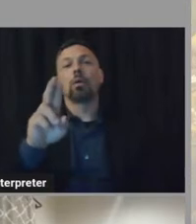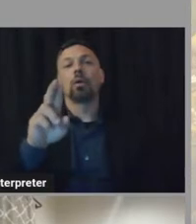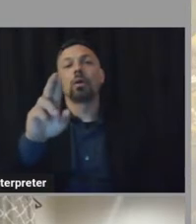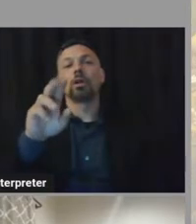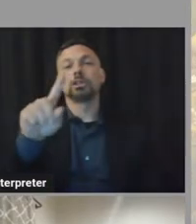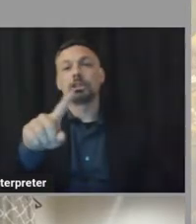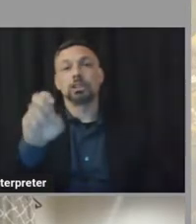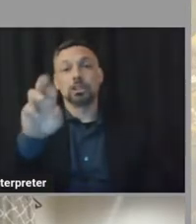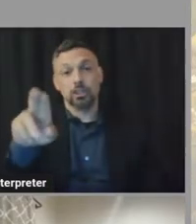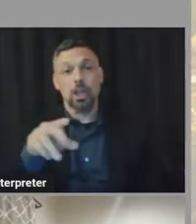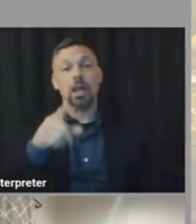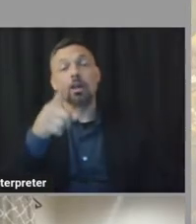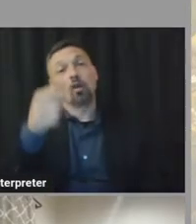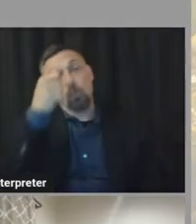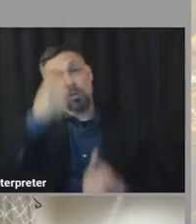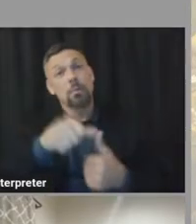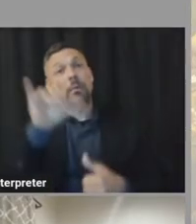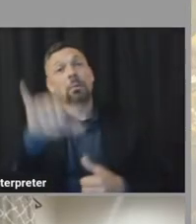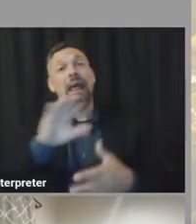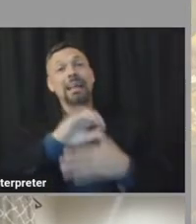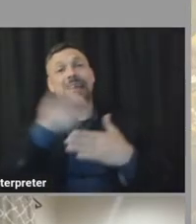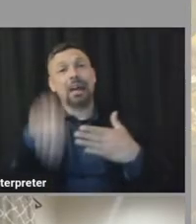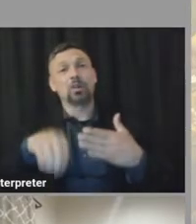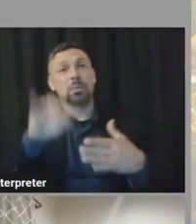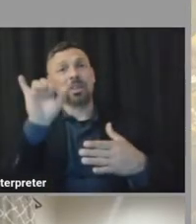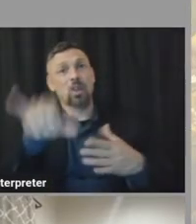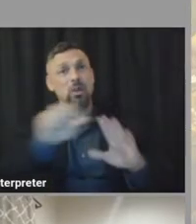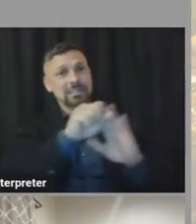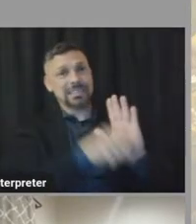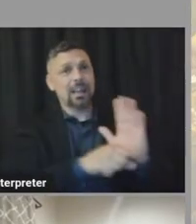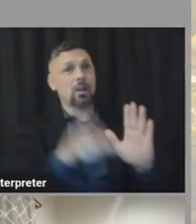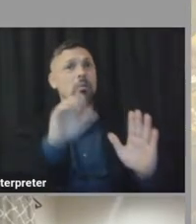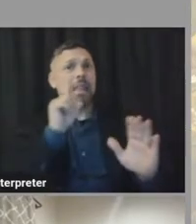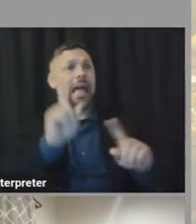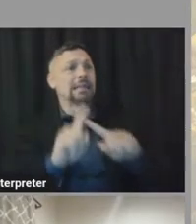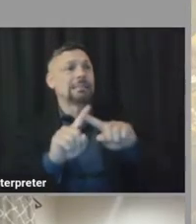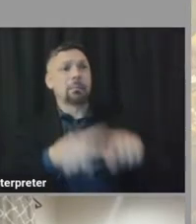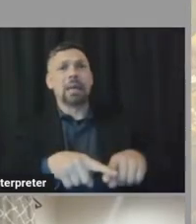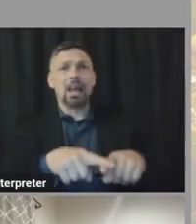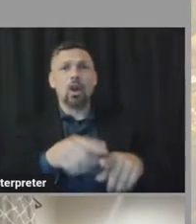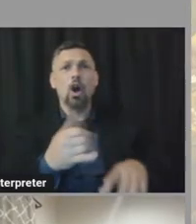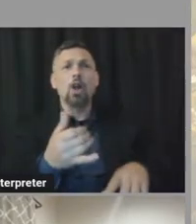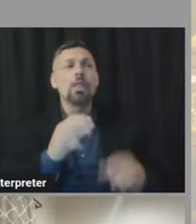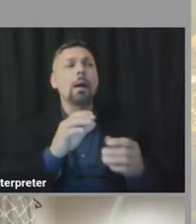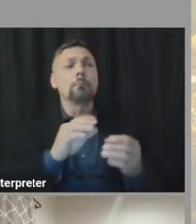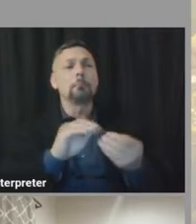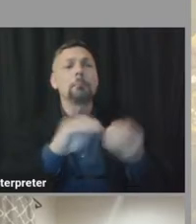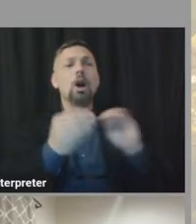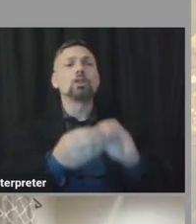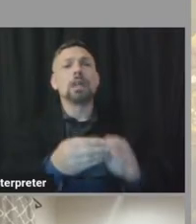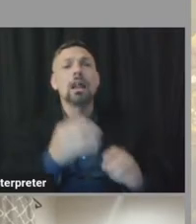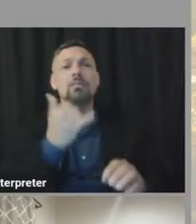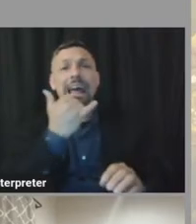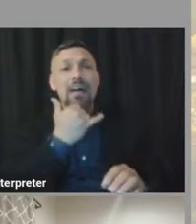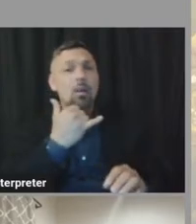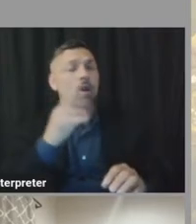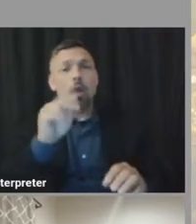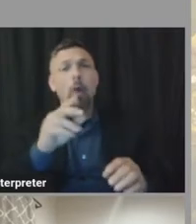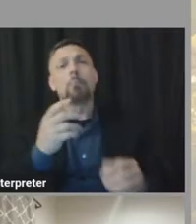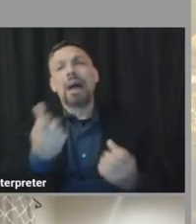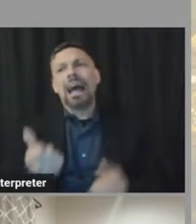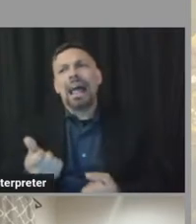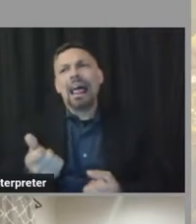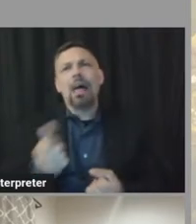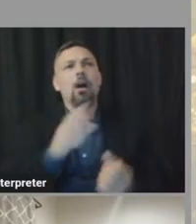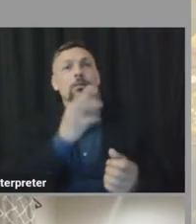tells us to remember that the outcome in those states will depend not on the margin of error in polls, but on the margin of effort by